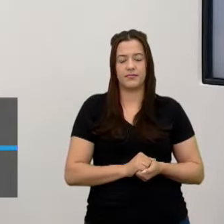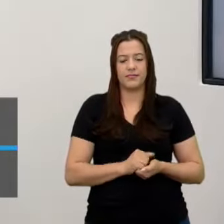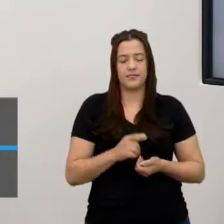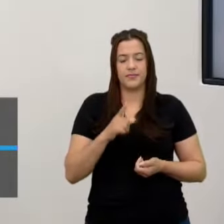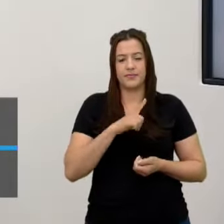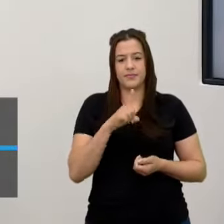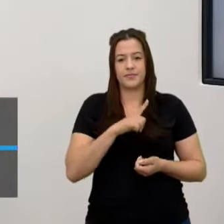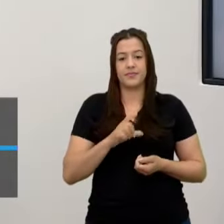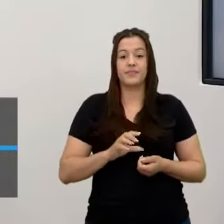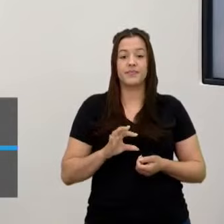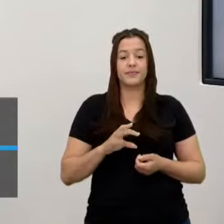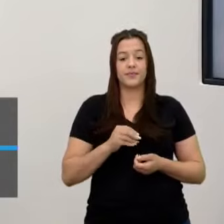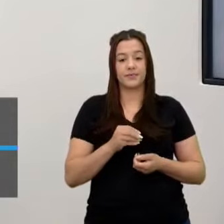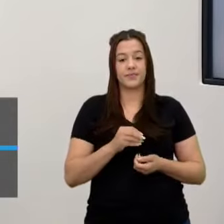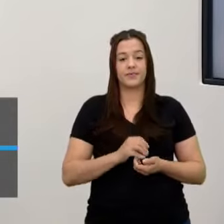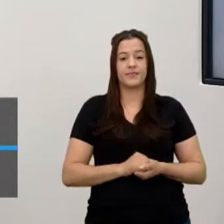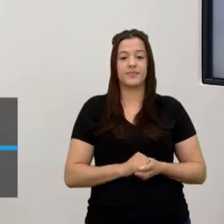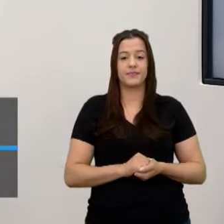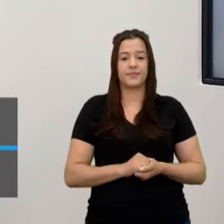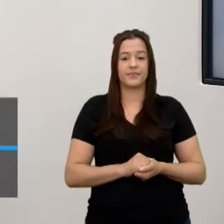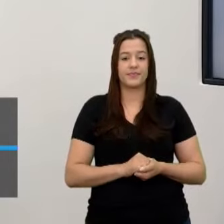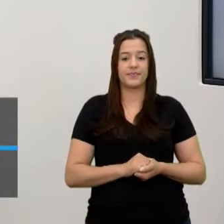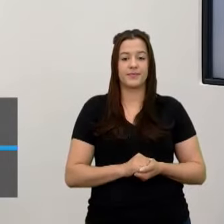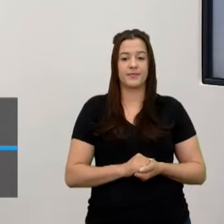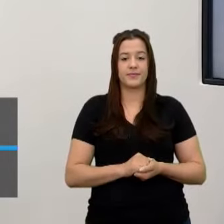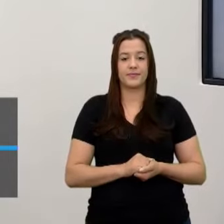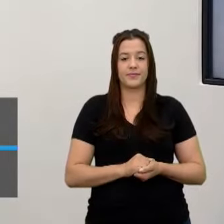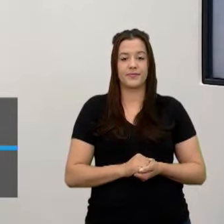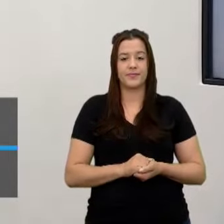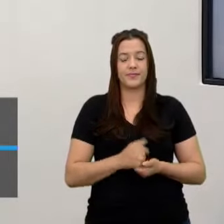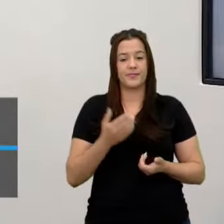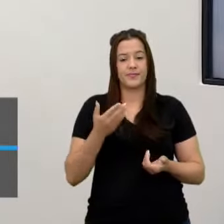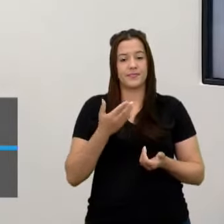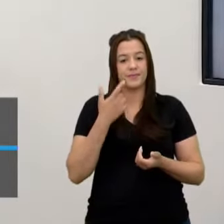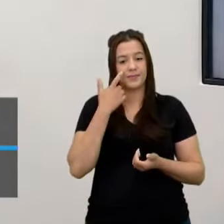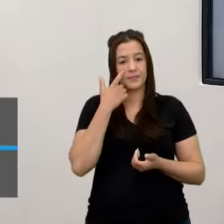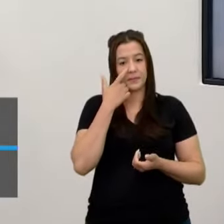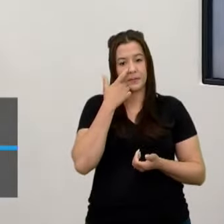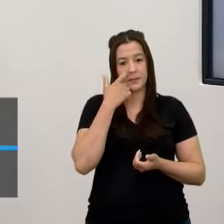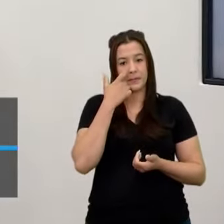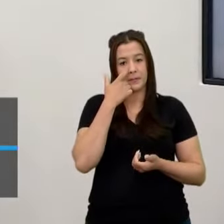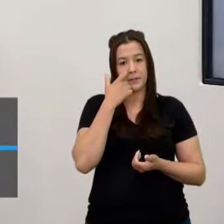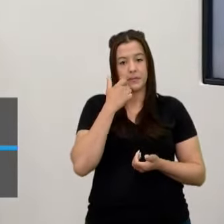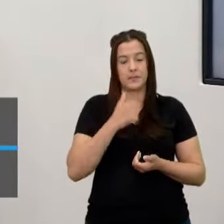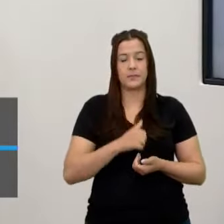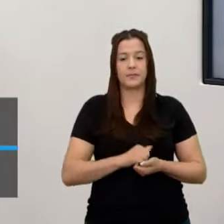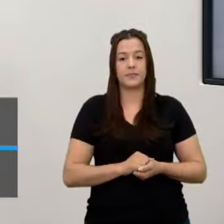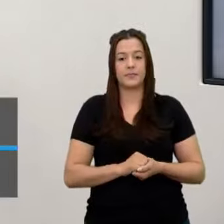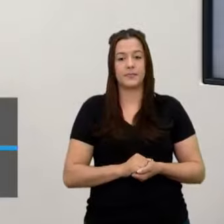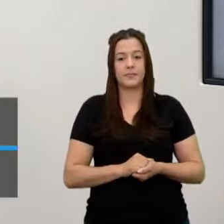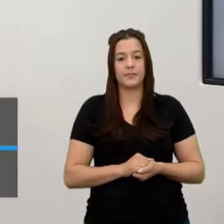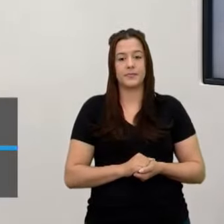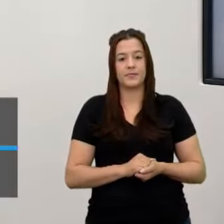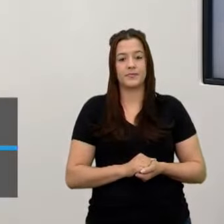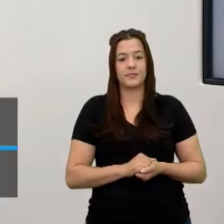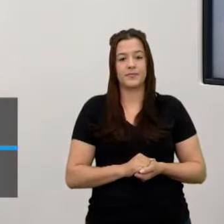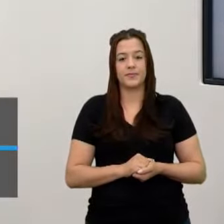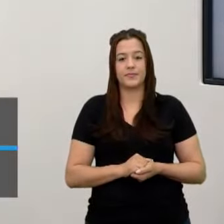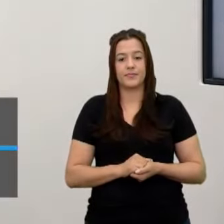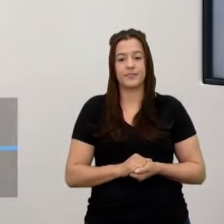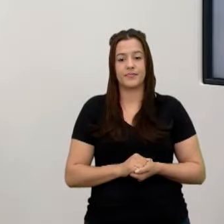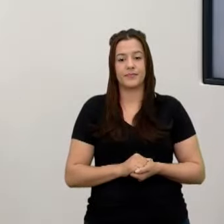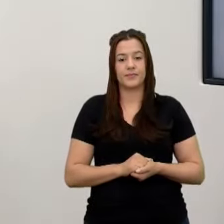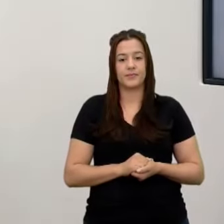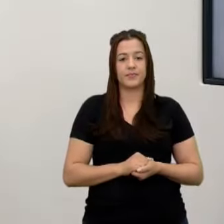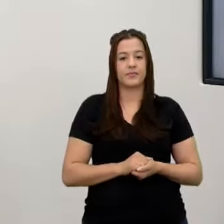answer for this question about the planets, okay? Well, now we are going to read a text about Pluto,